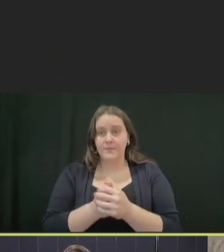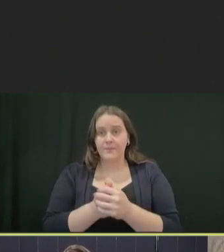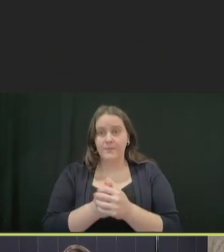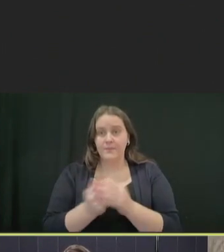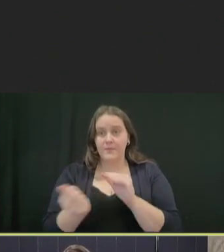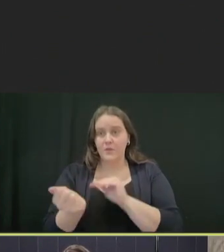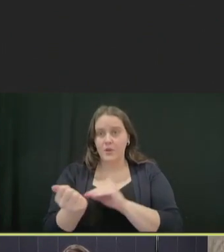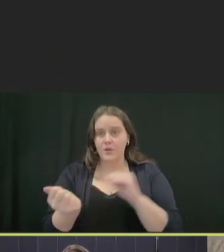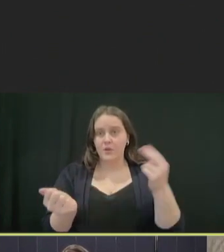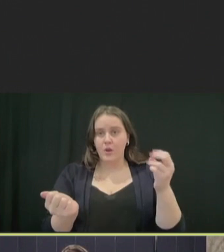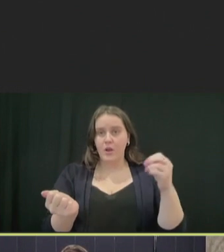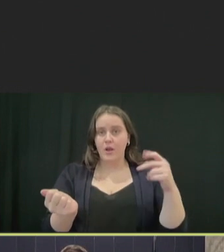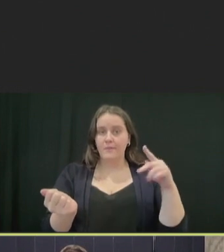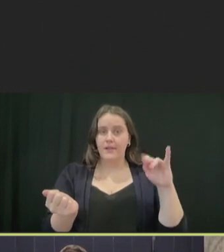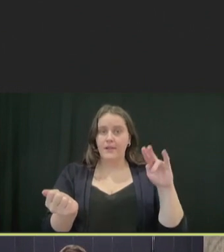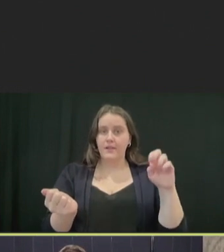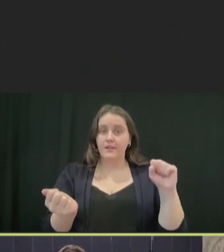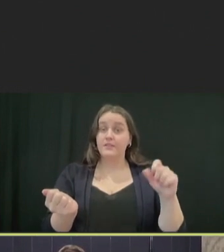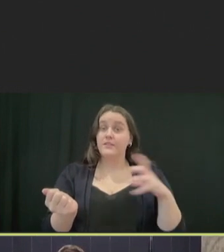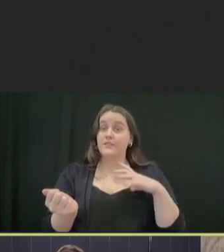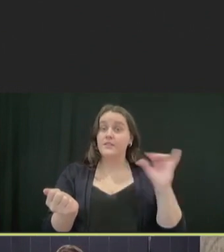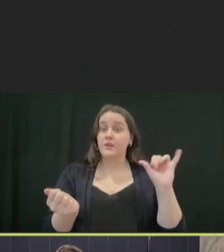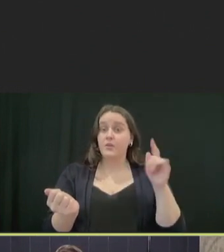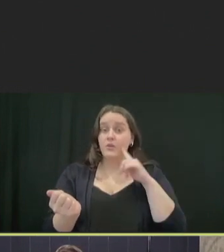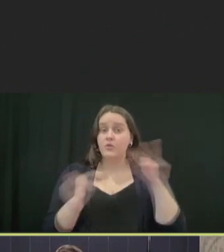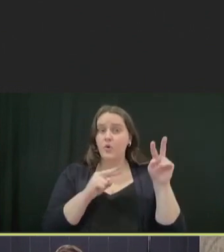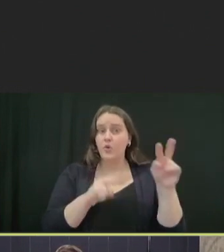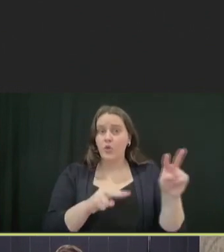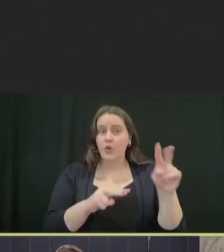And in addition, looking at these objectives, we've got